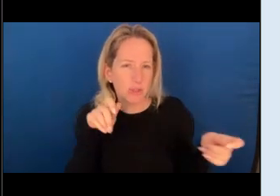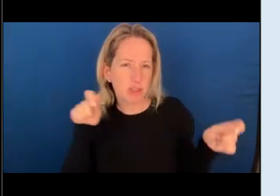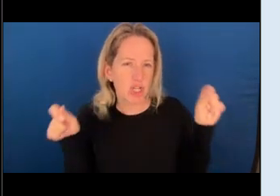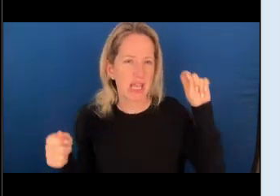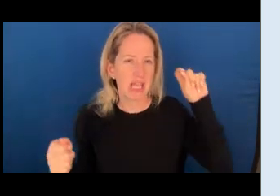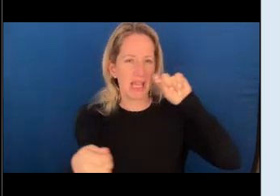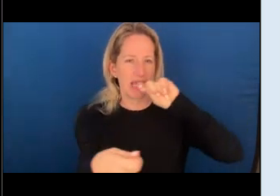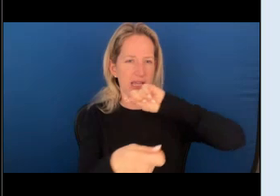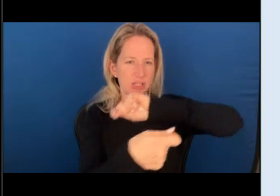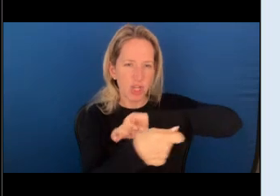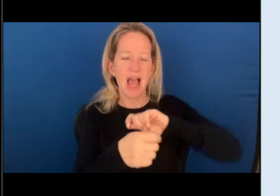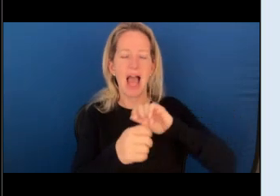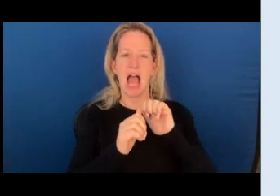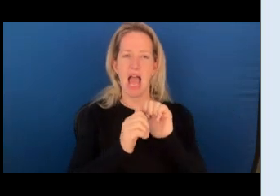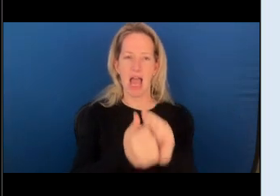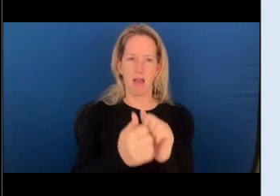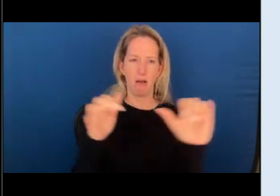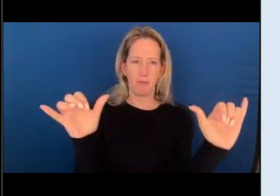exactly you are measuring that.